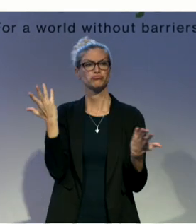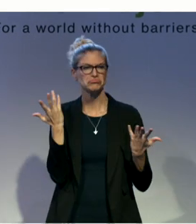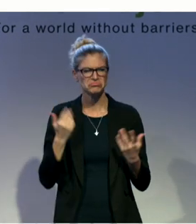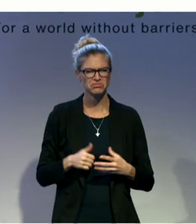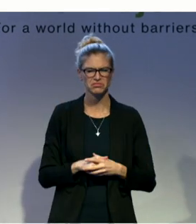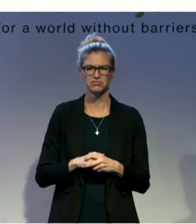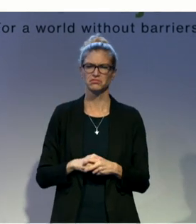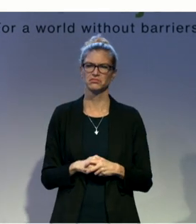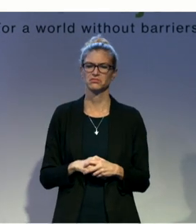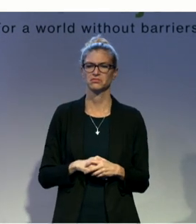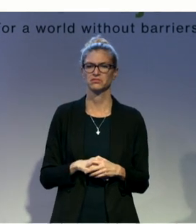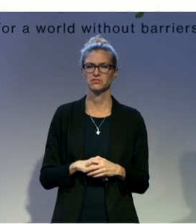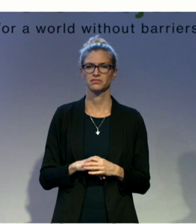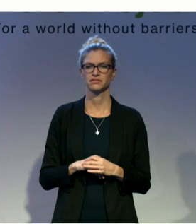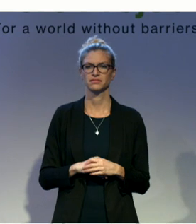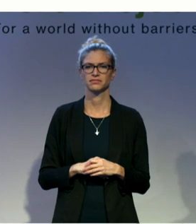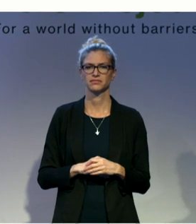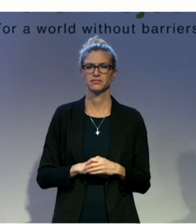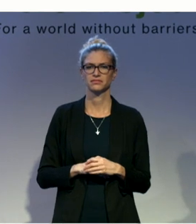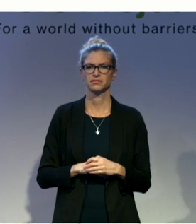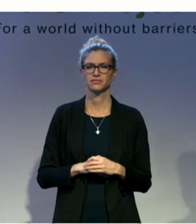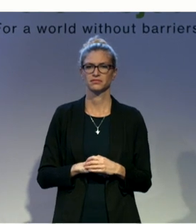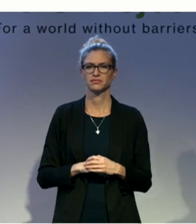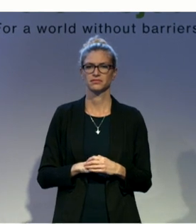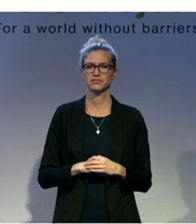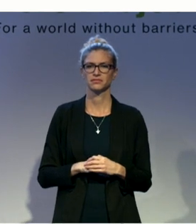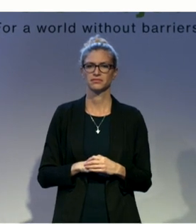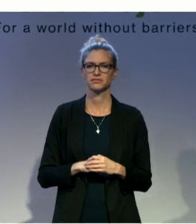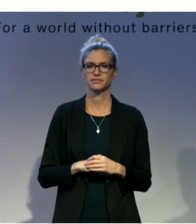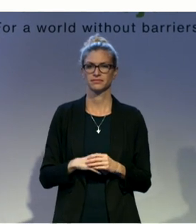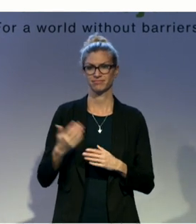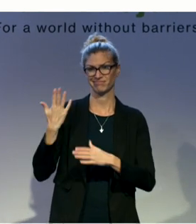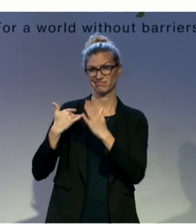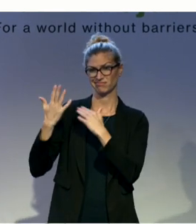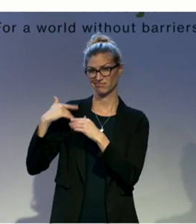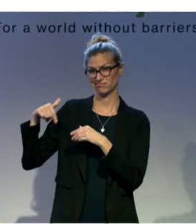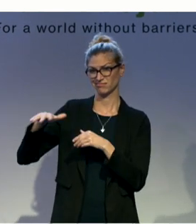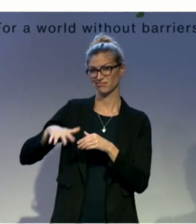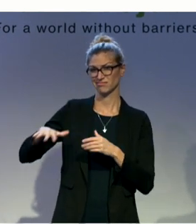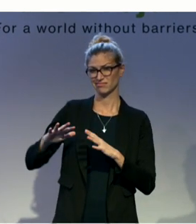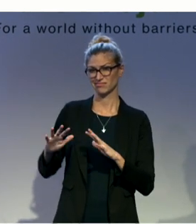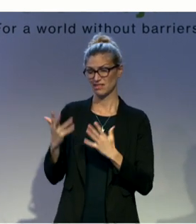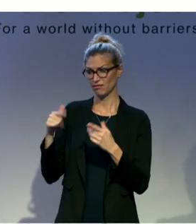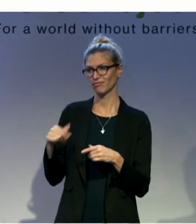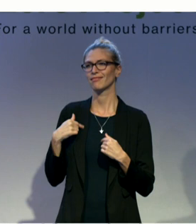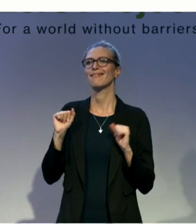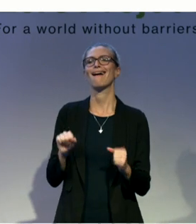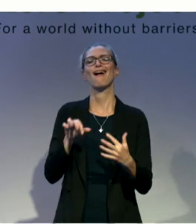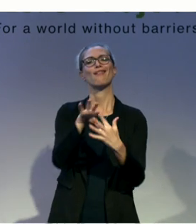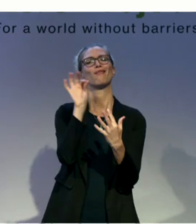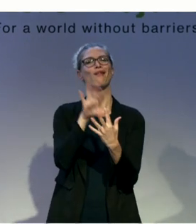a lack of choice and lack of hope or perspective. Lack of choice means